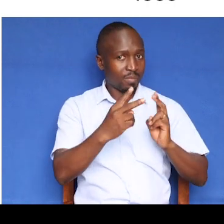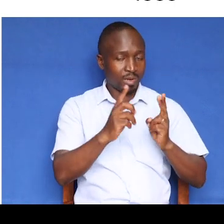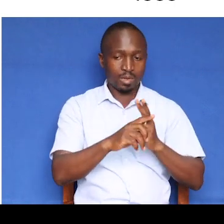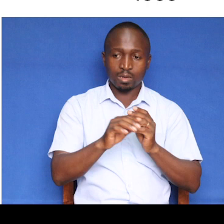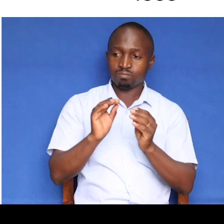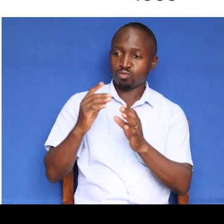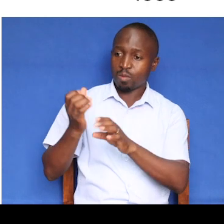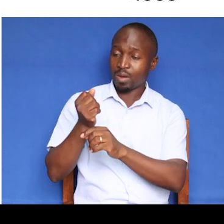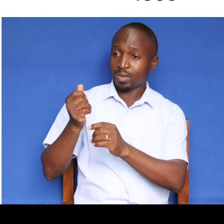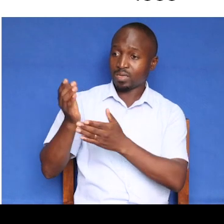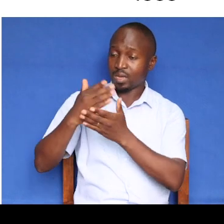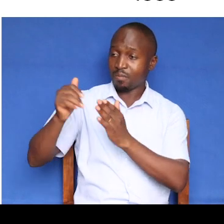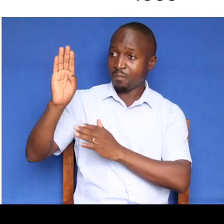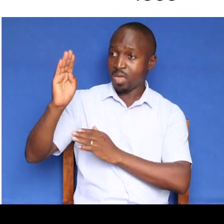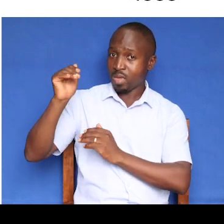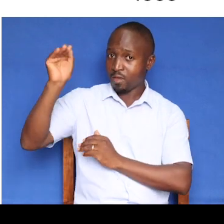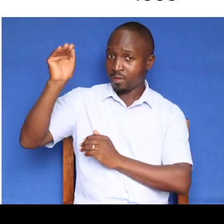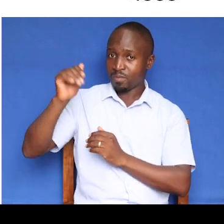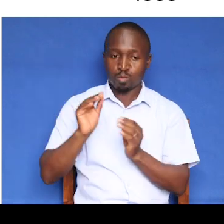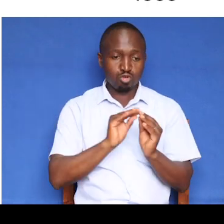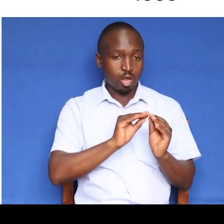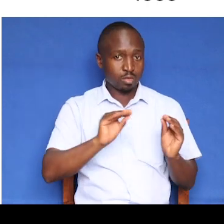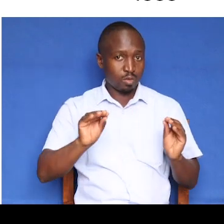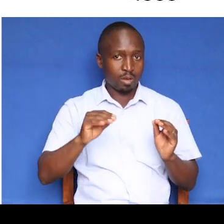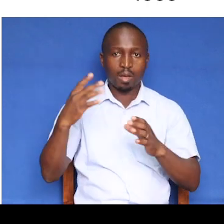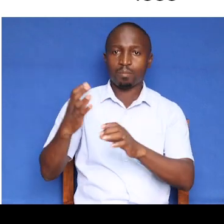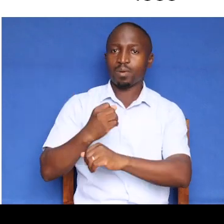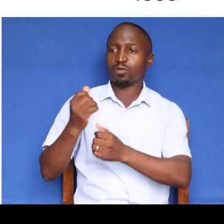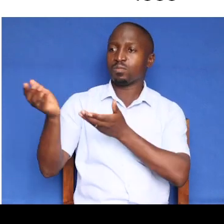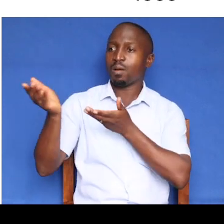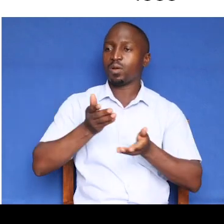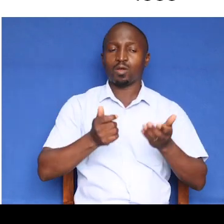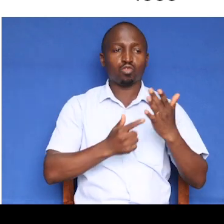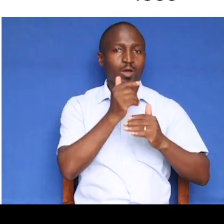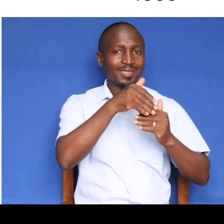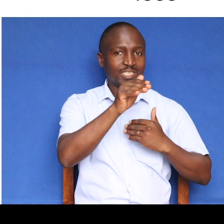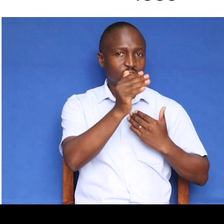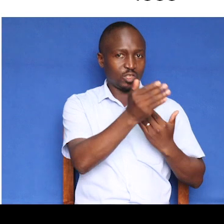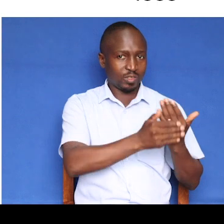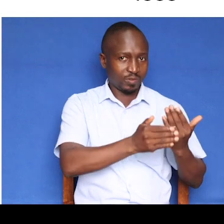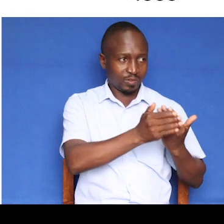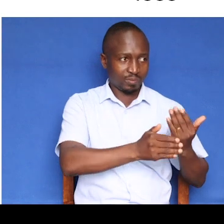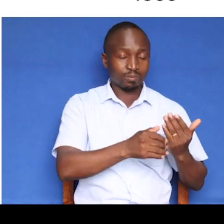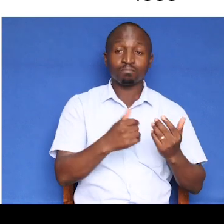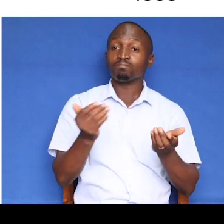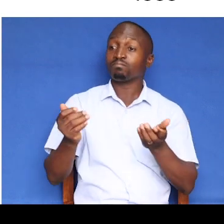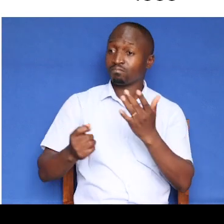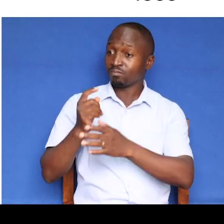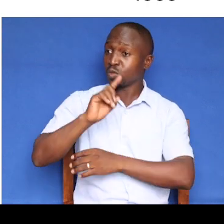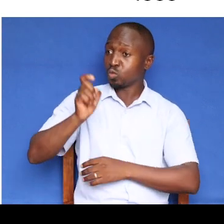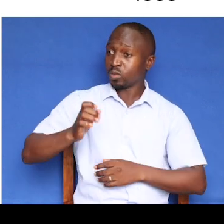B, minus net income received from abroad. Net income received from abroad, according to our